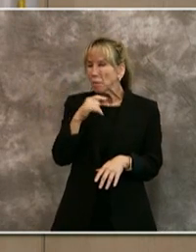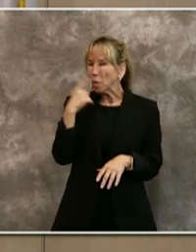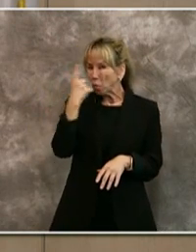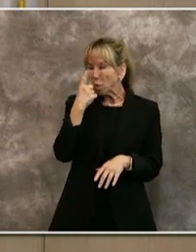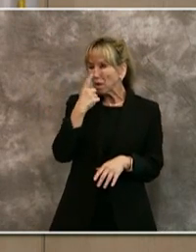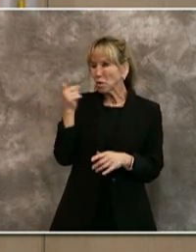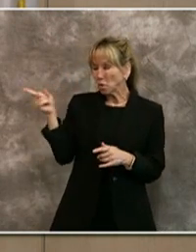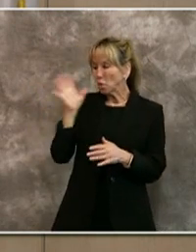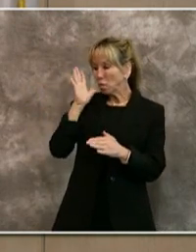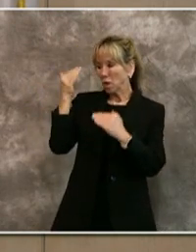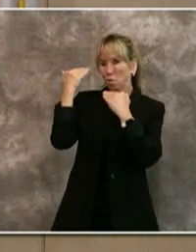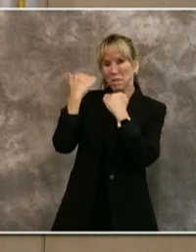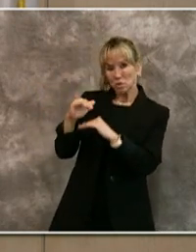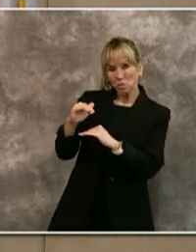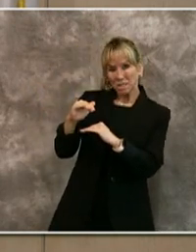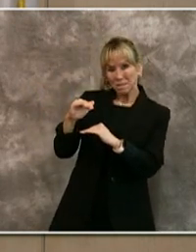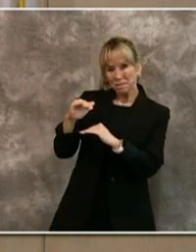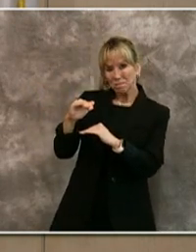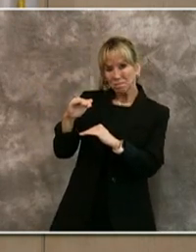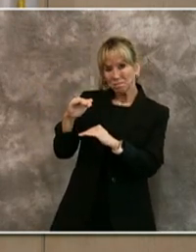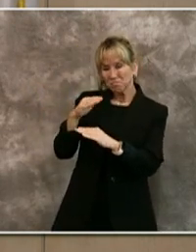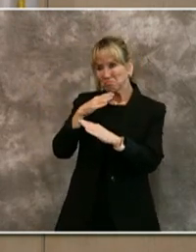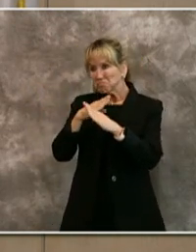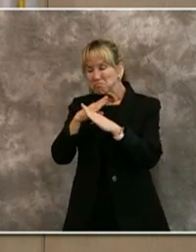for the 4th of July as well.